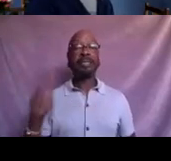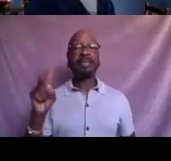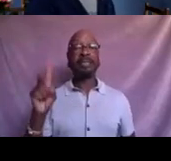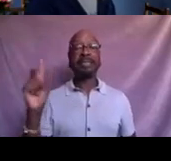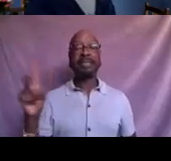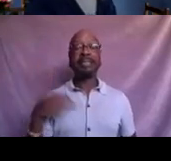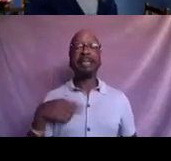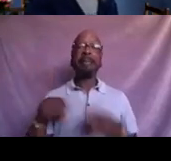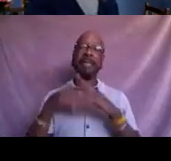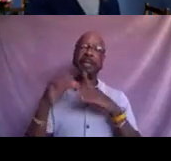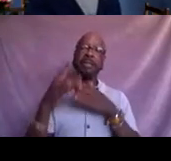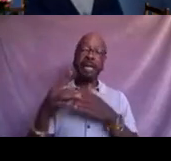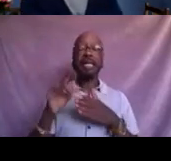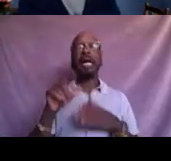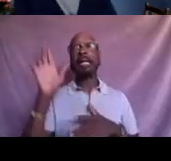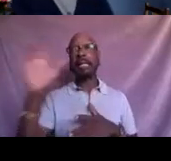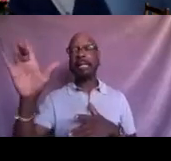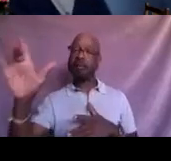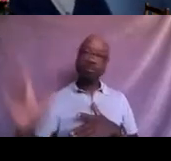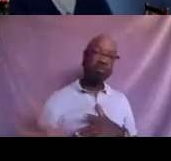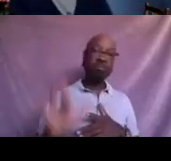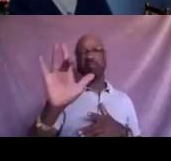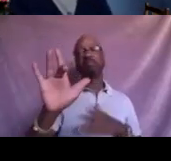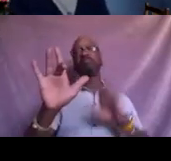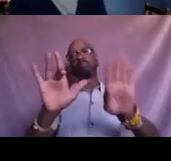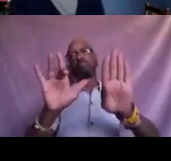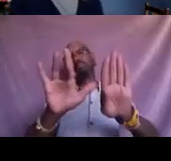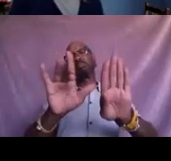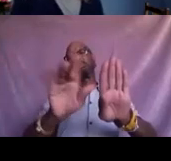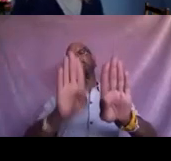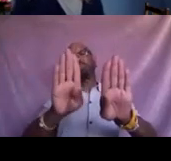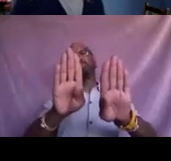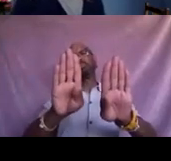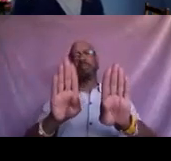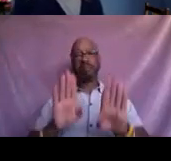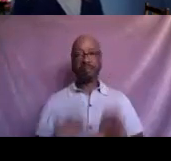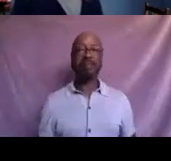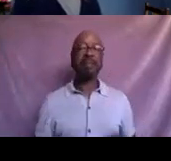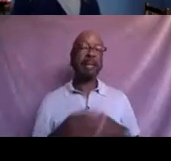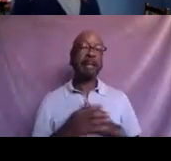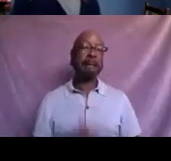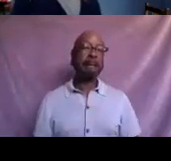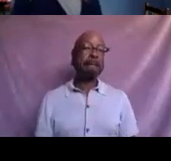on that and drag it and put it next to my other one. So I can drag my things so that they are side by side.